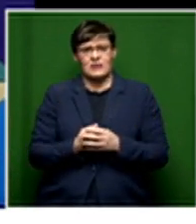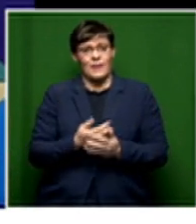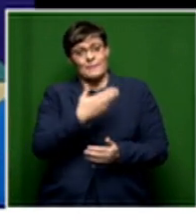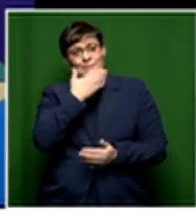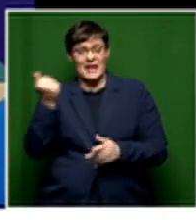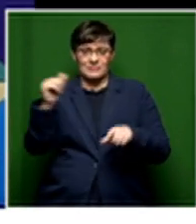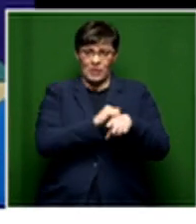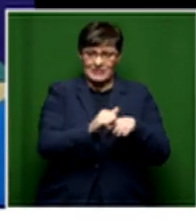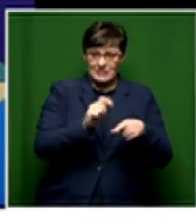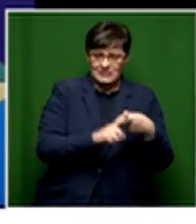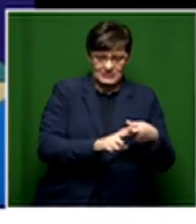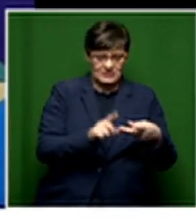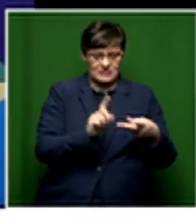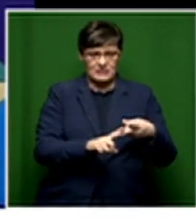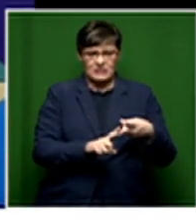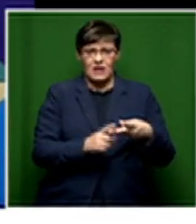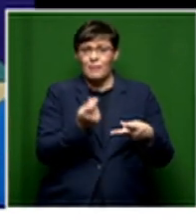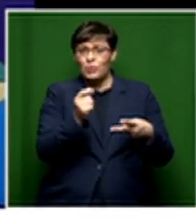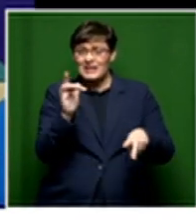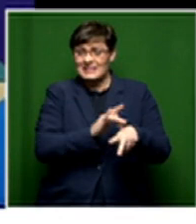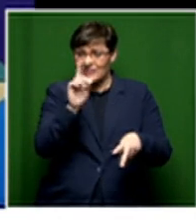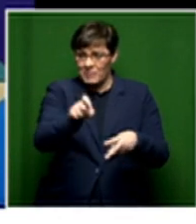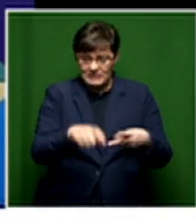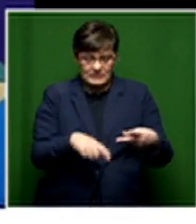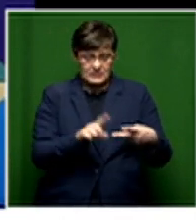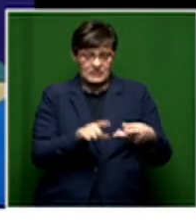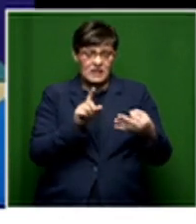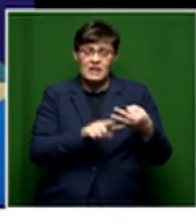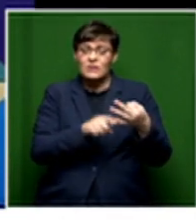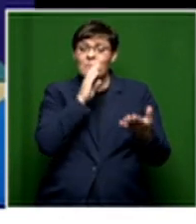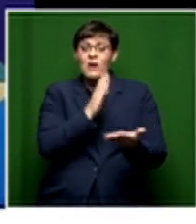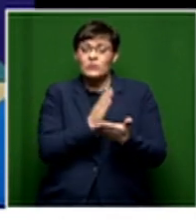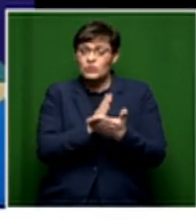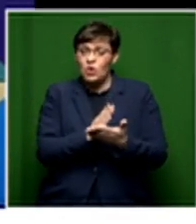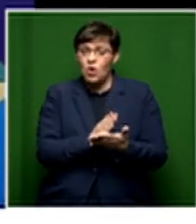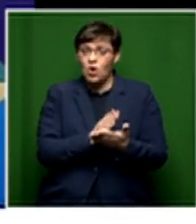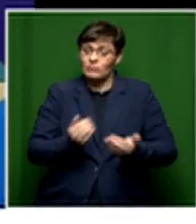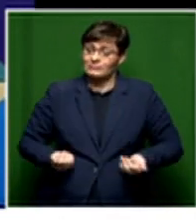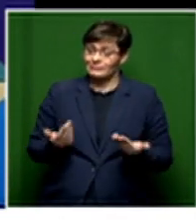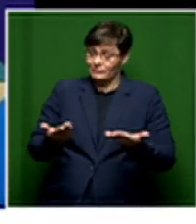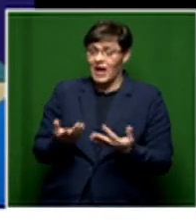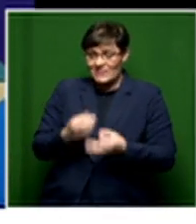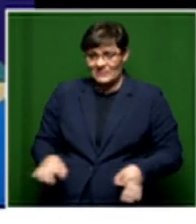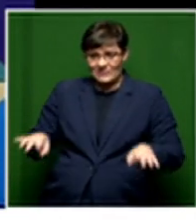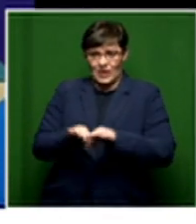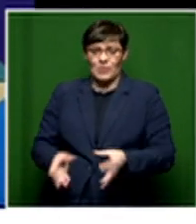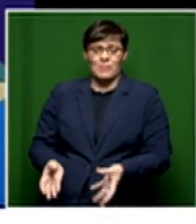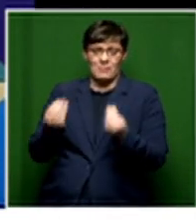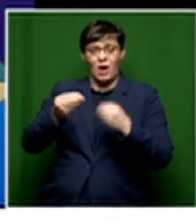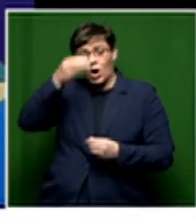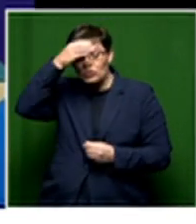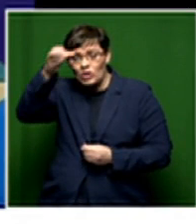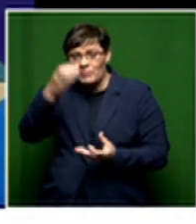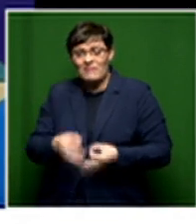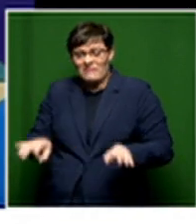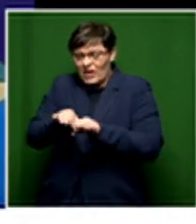best practice, being price sensitive, but also making sure that there's actually value and concept, looking at the different concept of